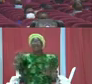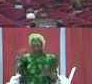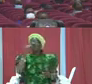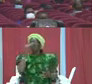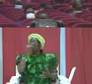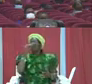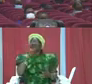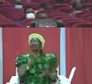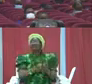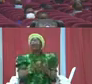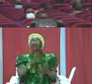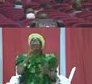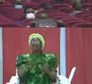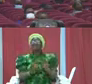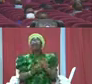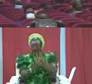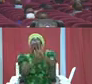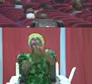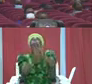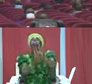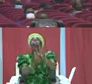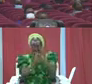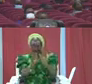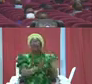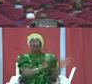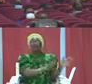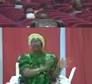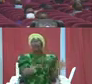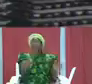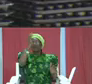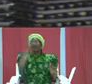that is symbolically prepared by God Himself.